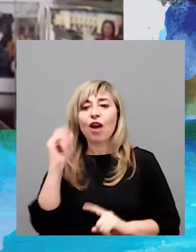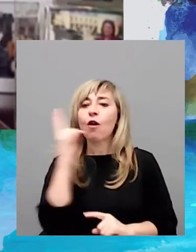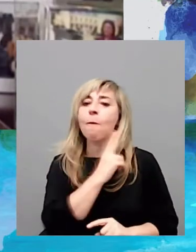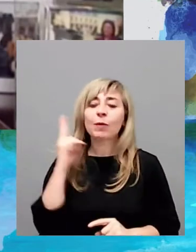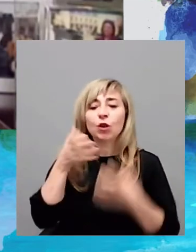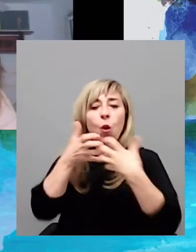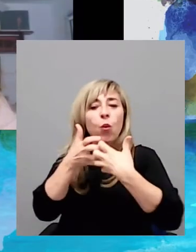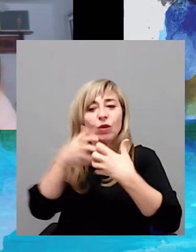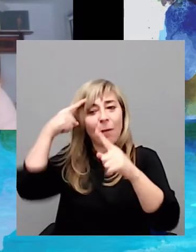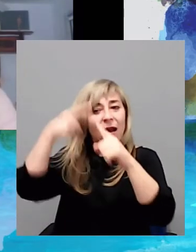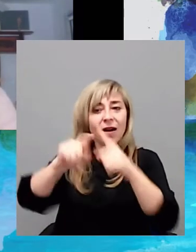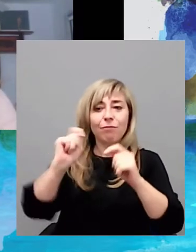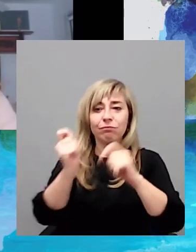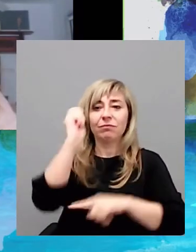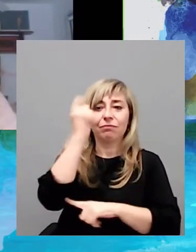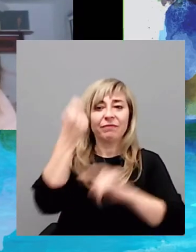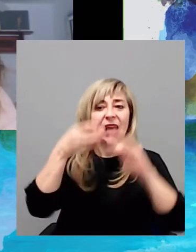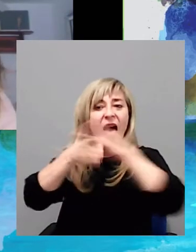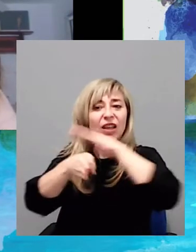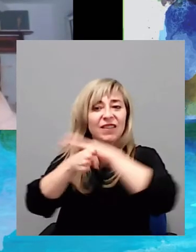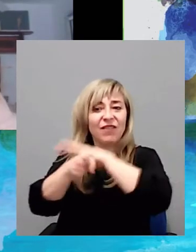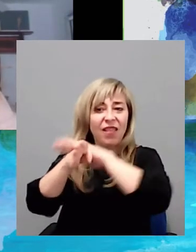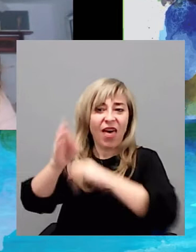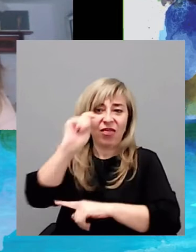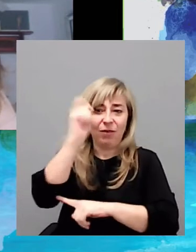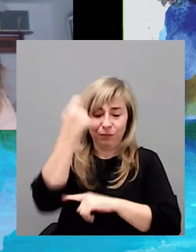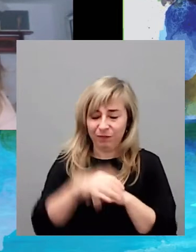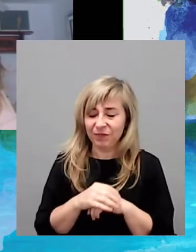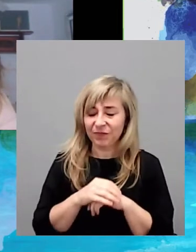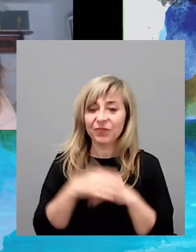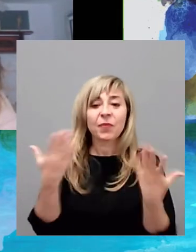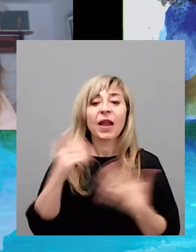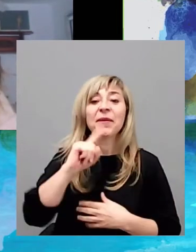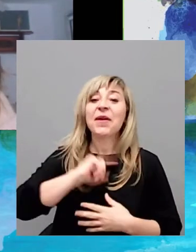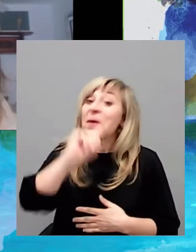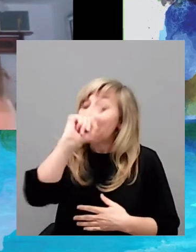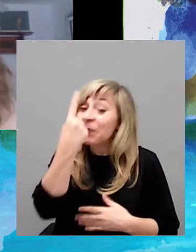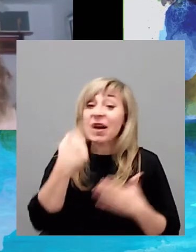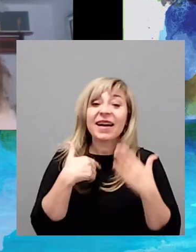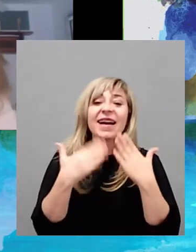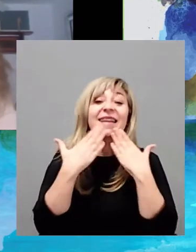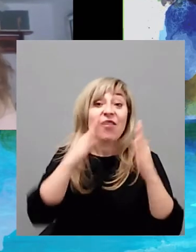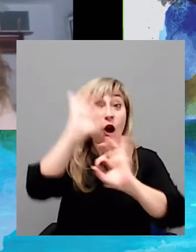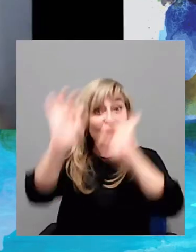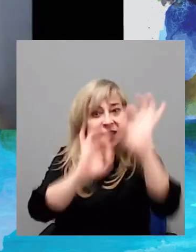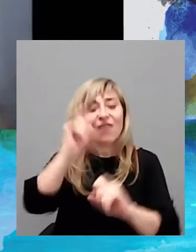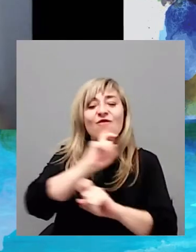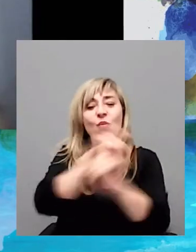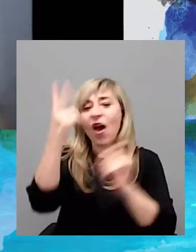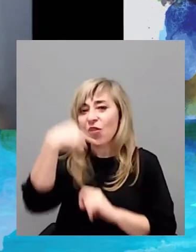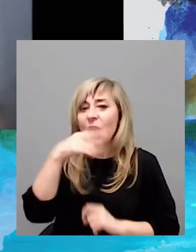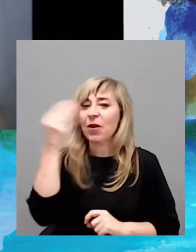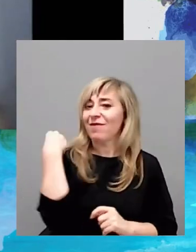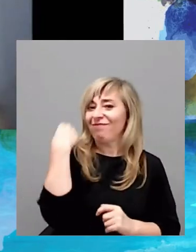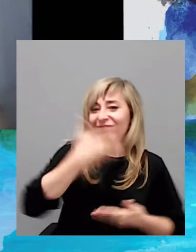she has made her voice heard in the media, and so we're going to hear from Beatriz now. Thanks very much for the foundation